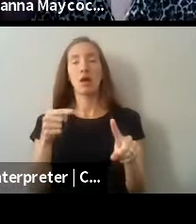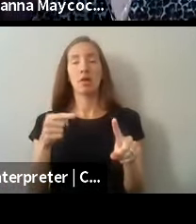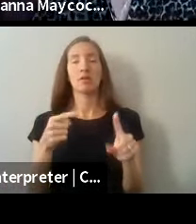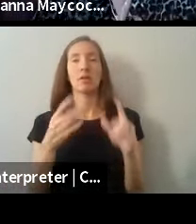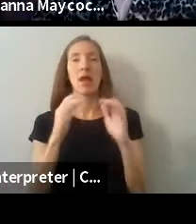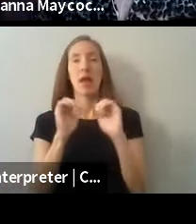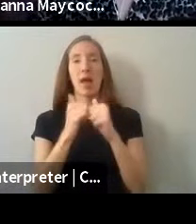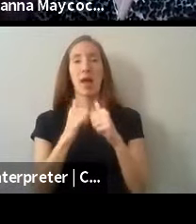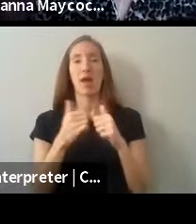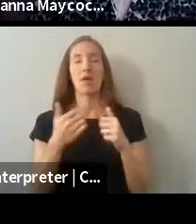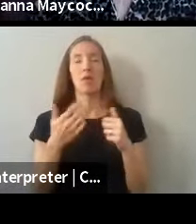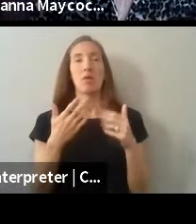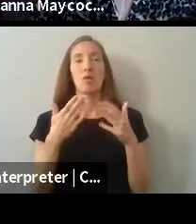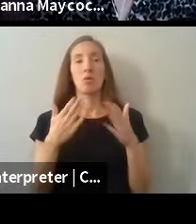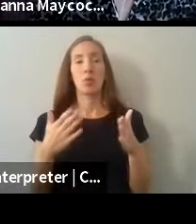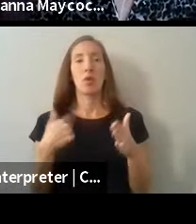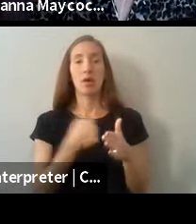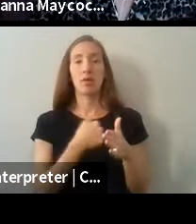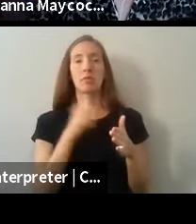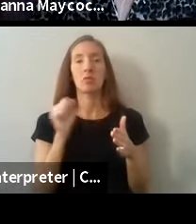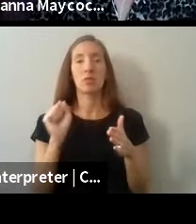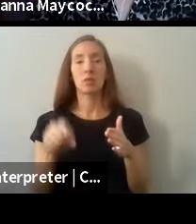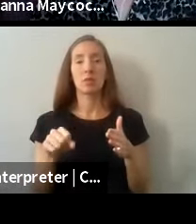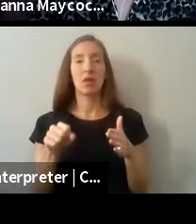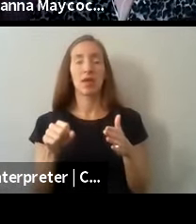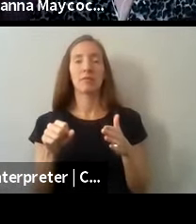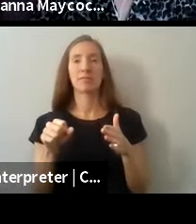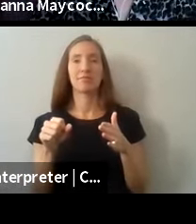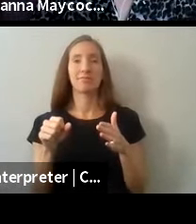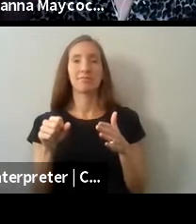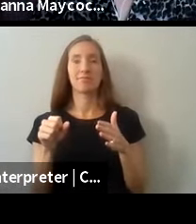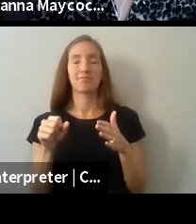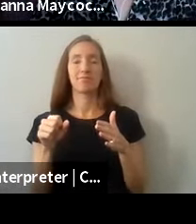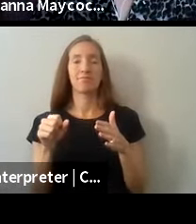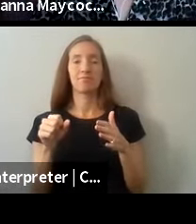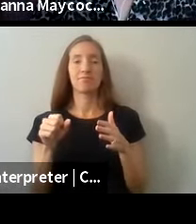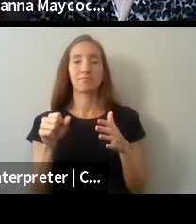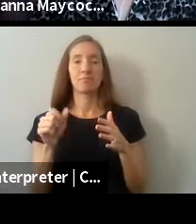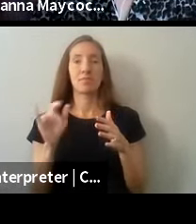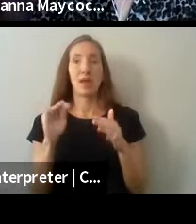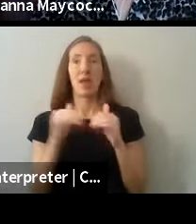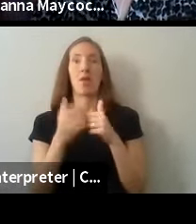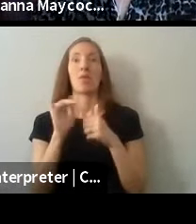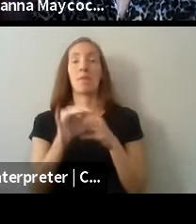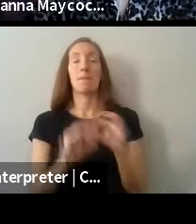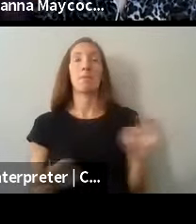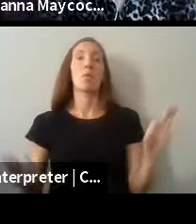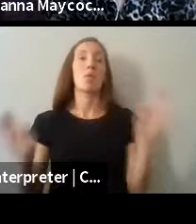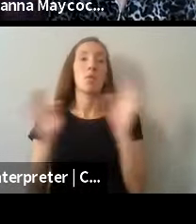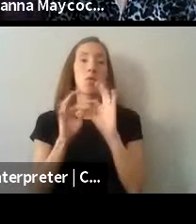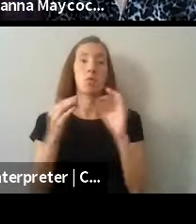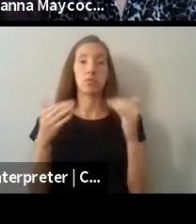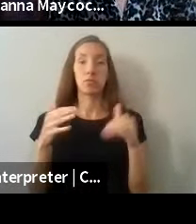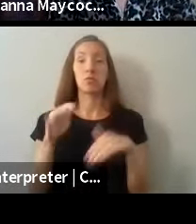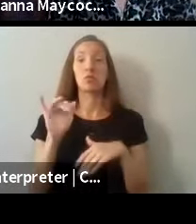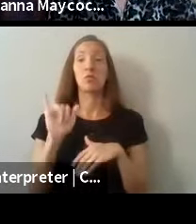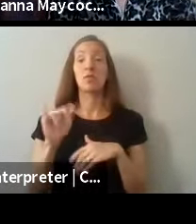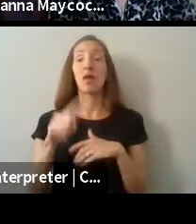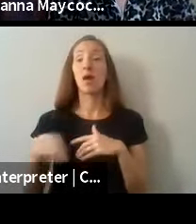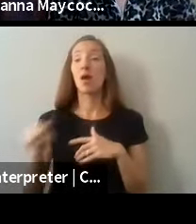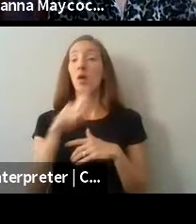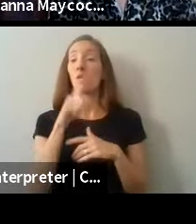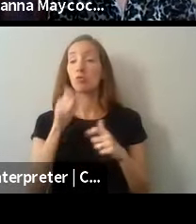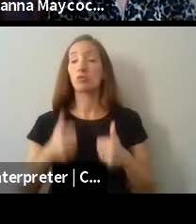which explicit measures are needed so that survivors of gender-based violence are able to